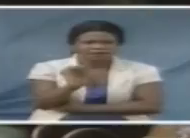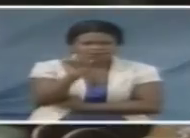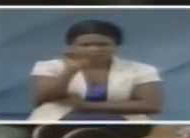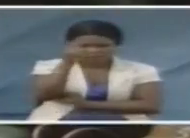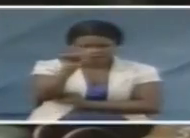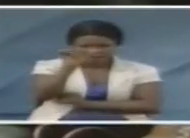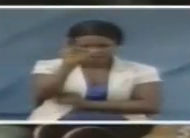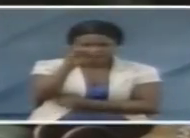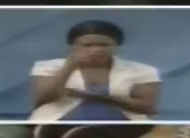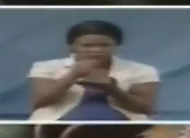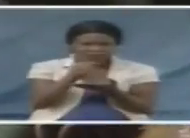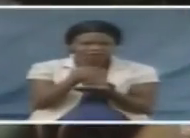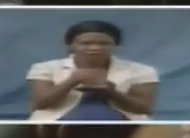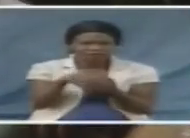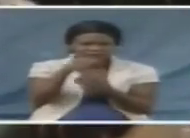For